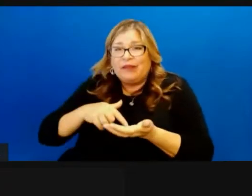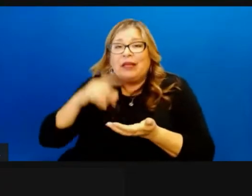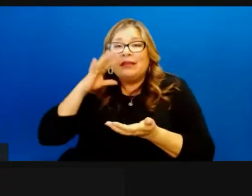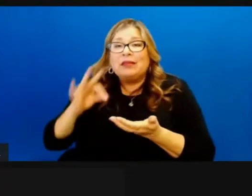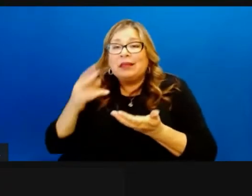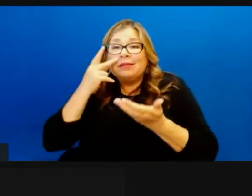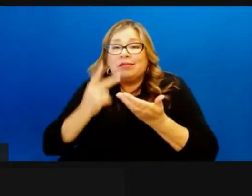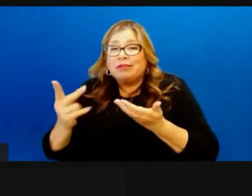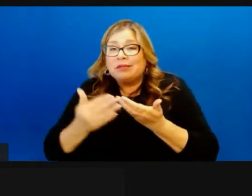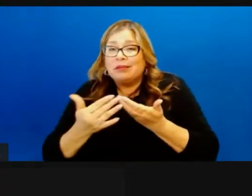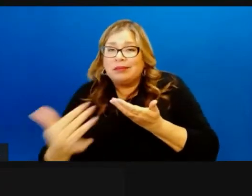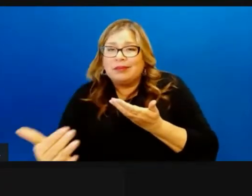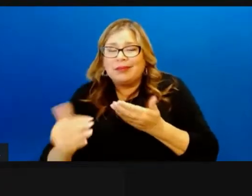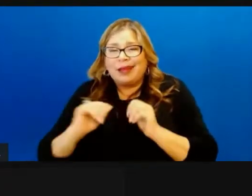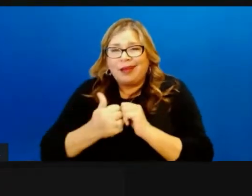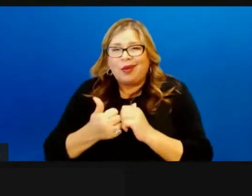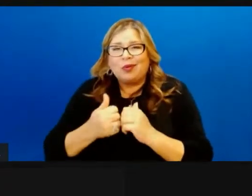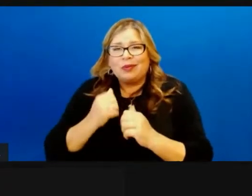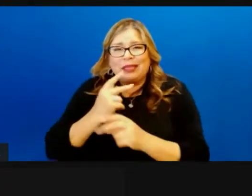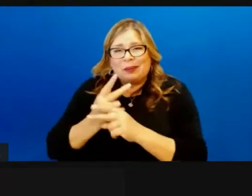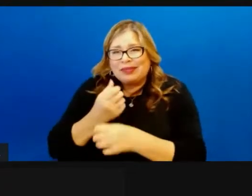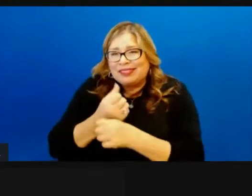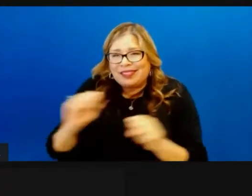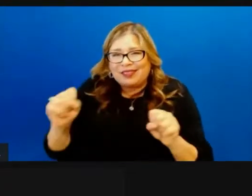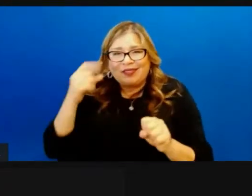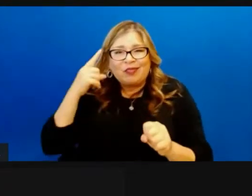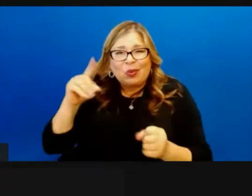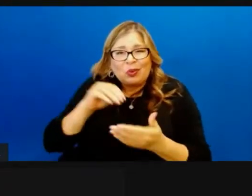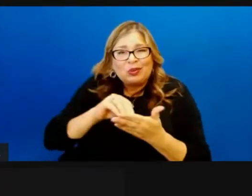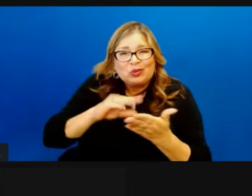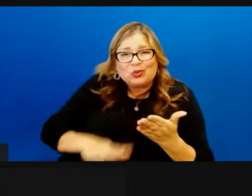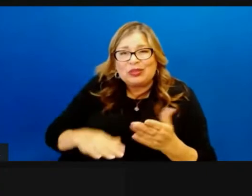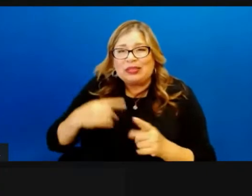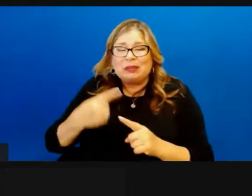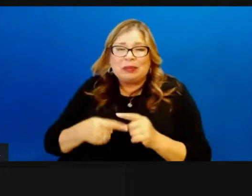for students and citizens of California.